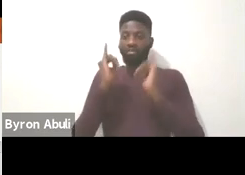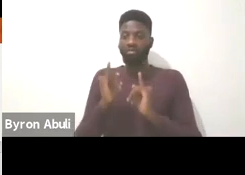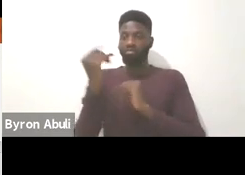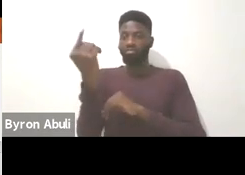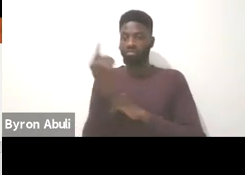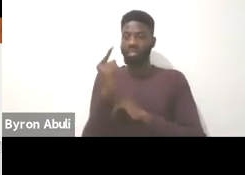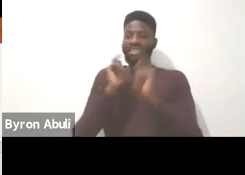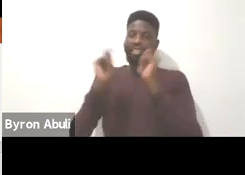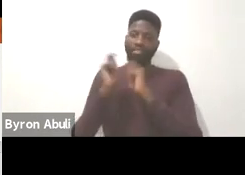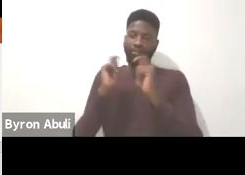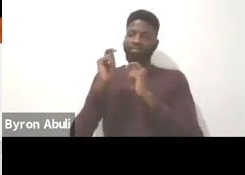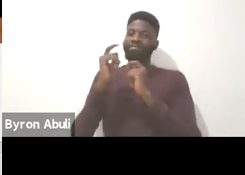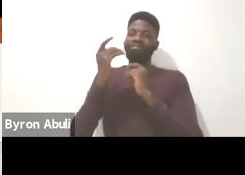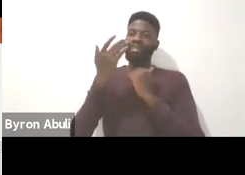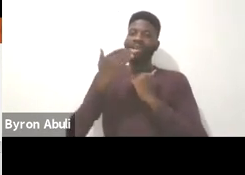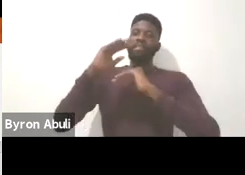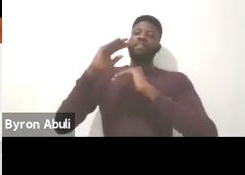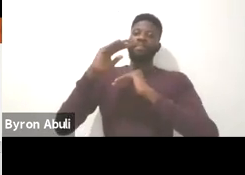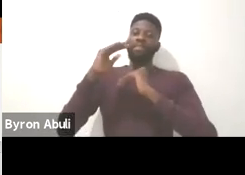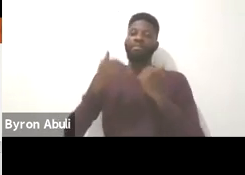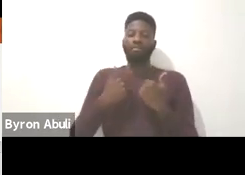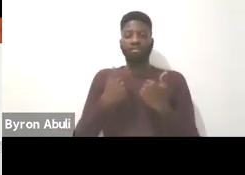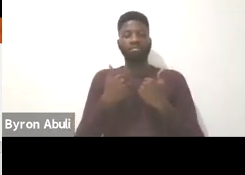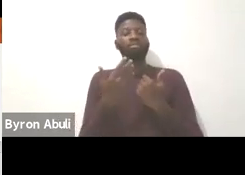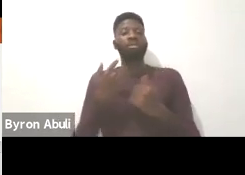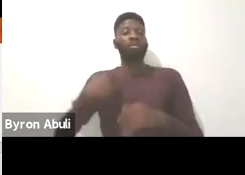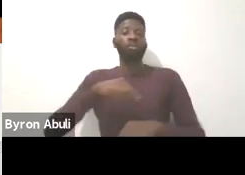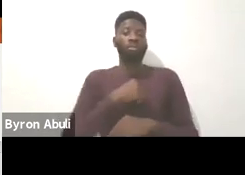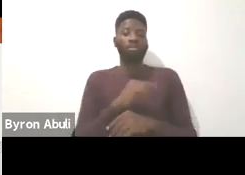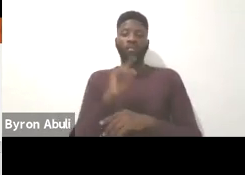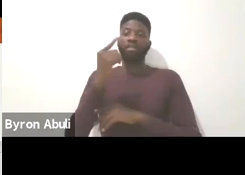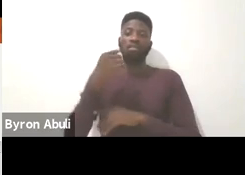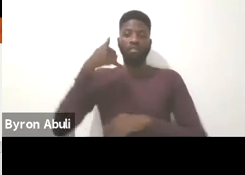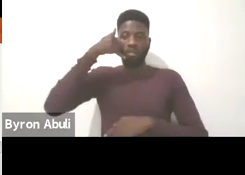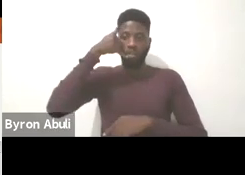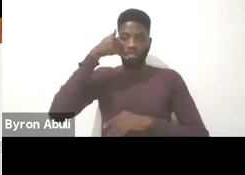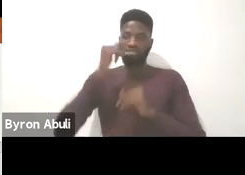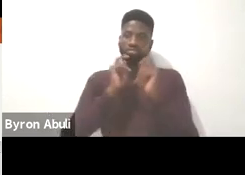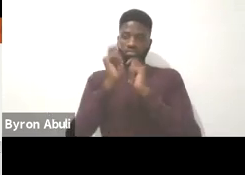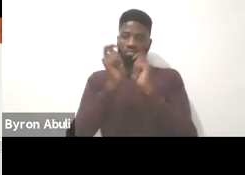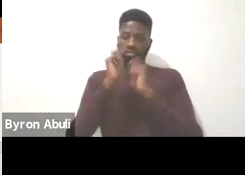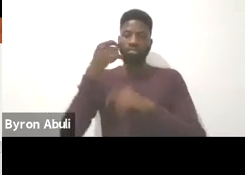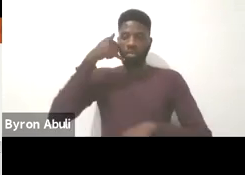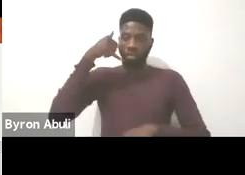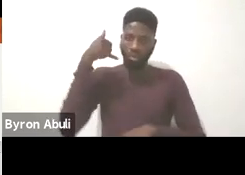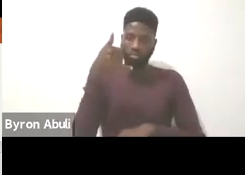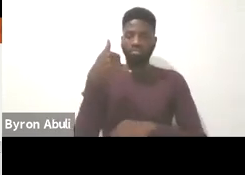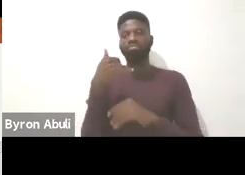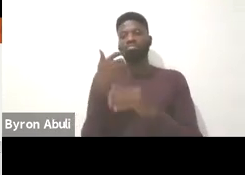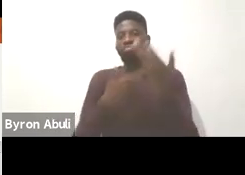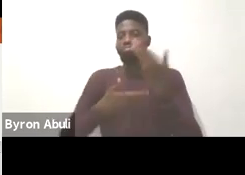do, zimekuwa very limited. Unapata we first do a phone interview. I'll give you a call, talk to